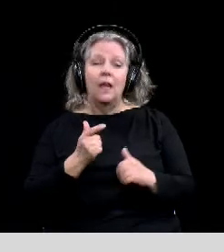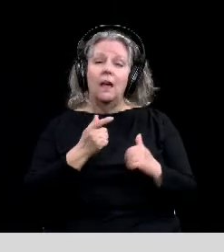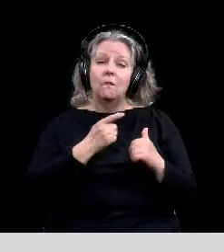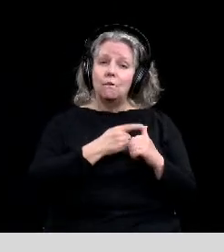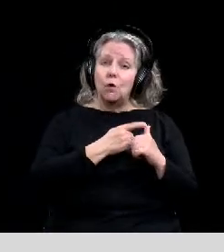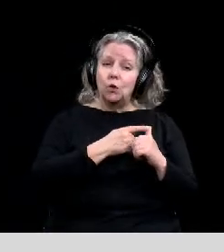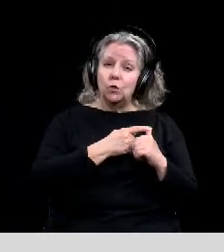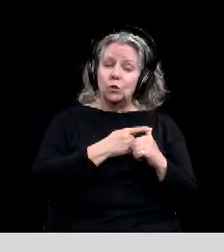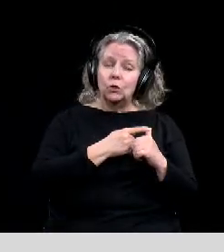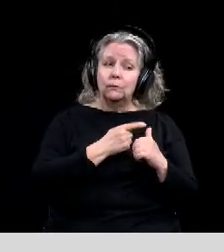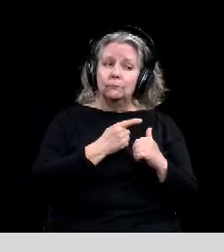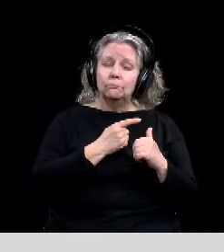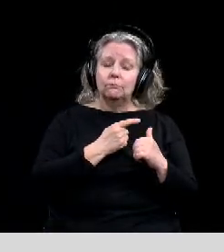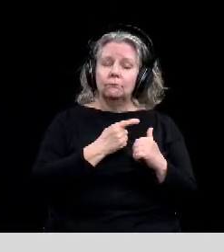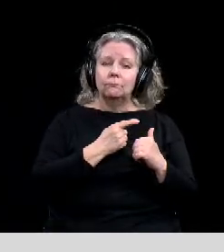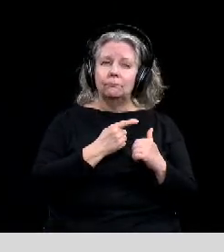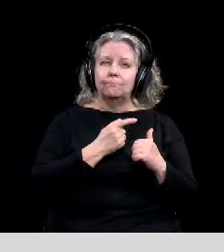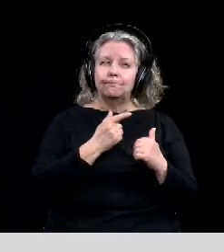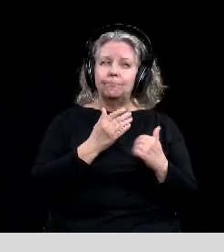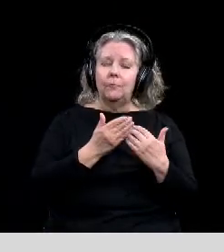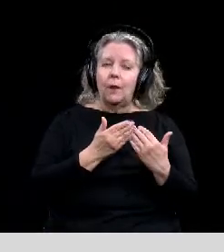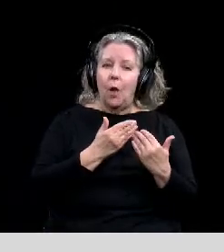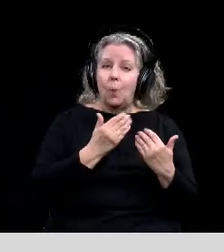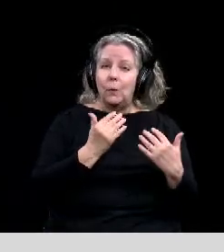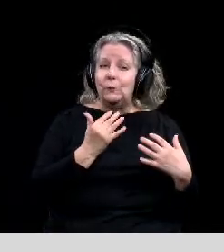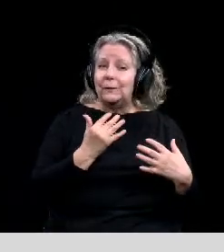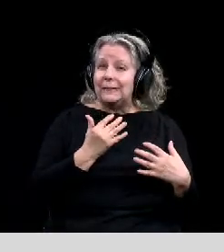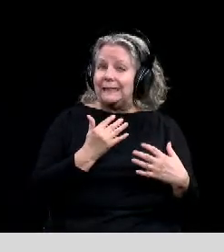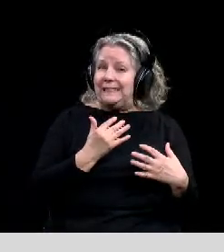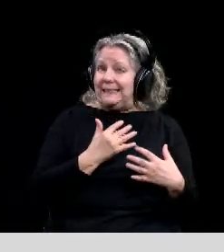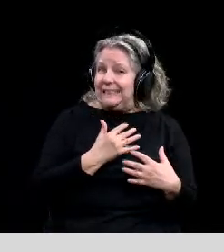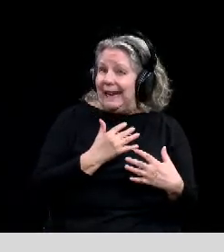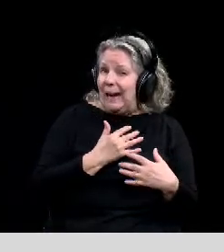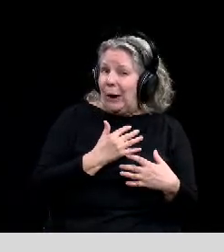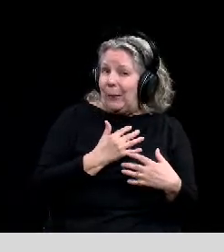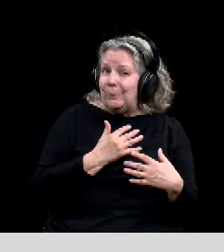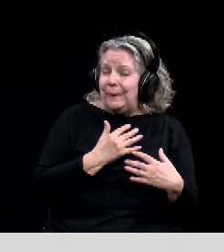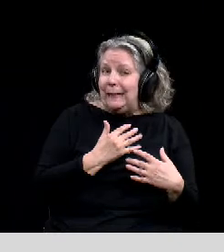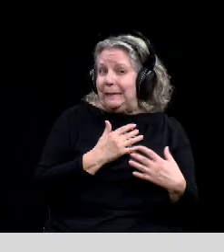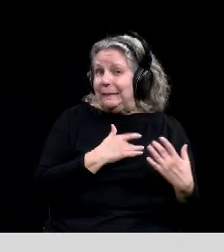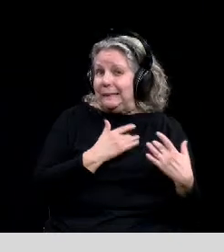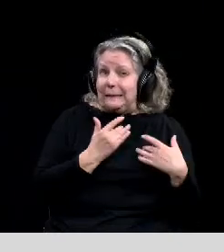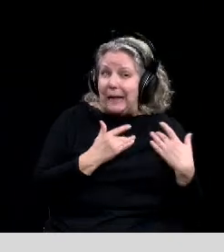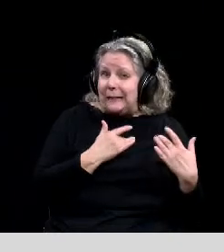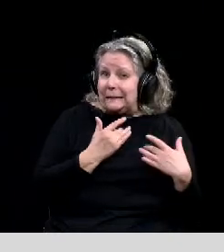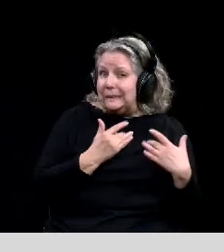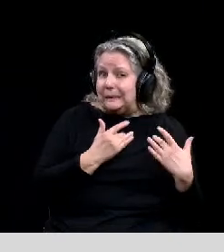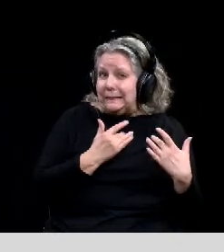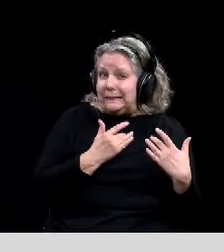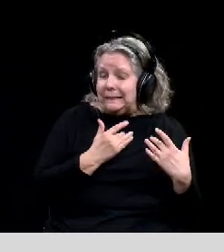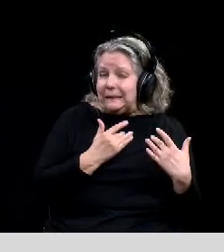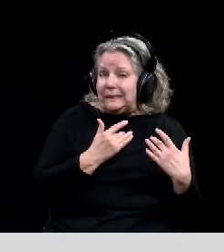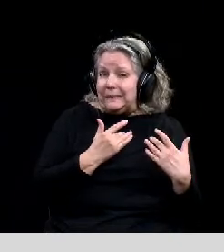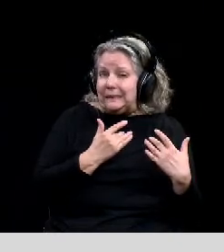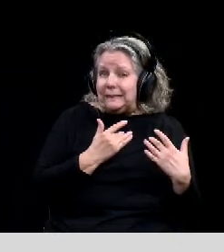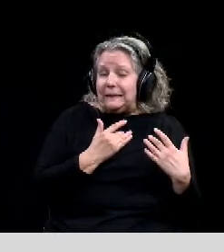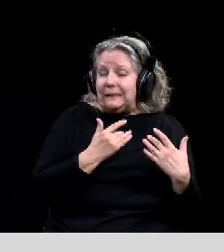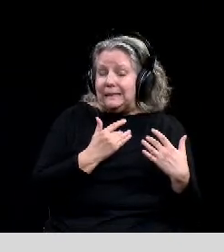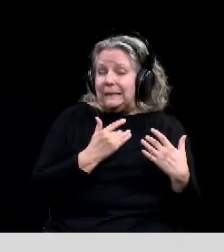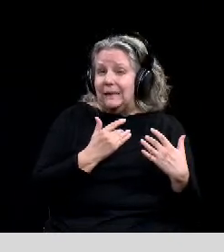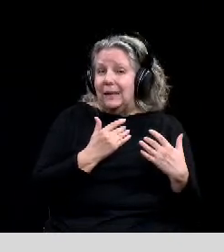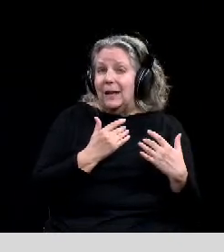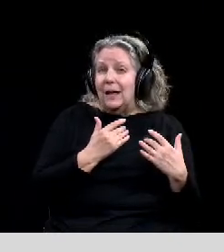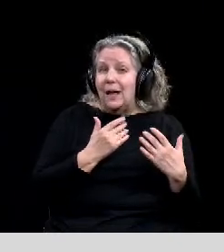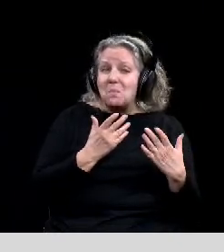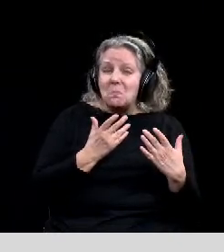scared to be too optimistic, and so we were saying that, you know, maybe it's not a trend, a meaningful